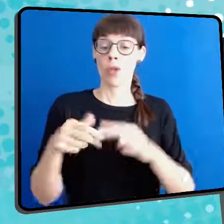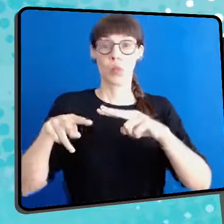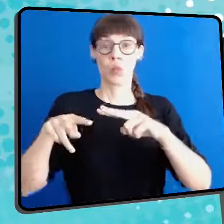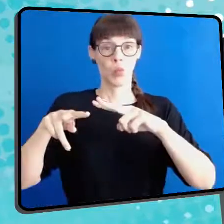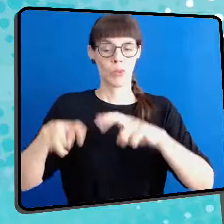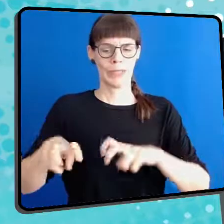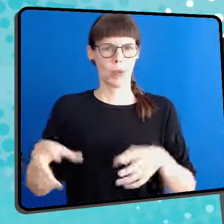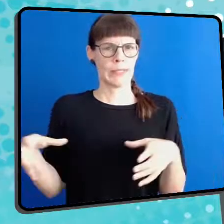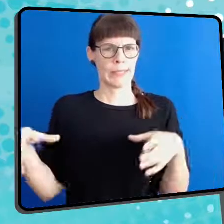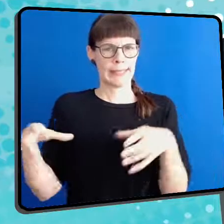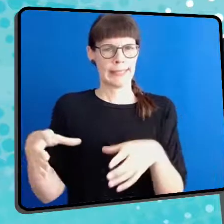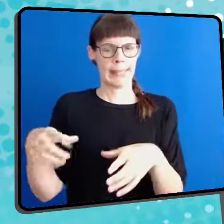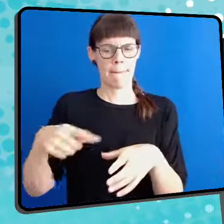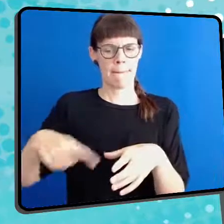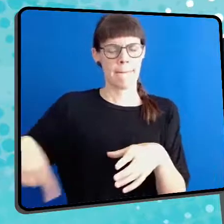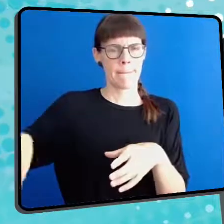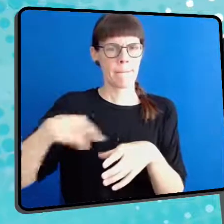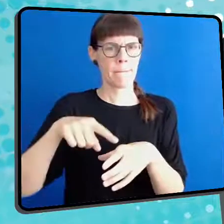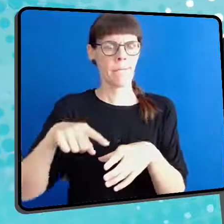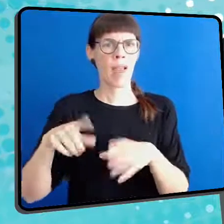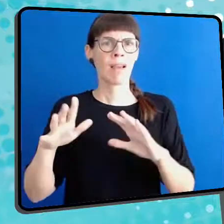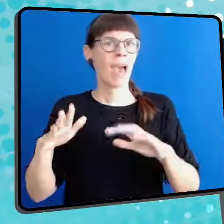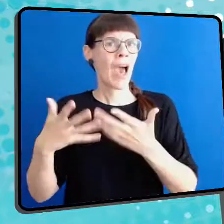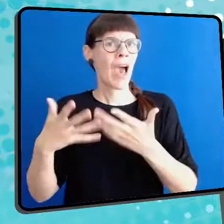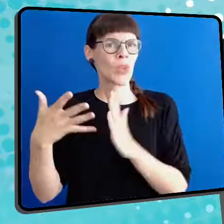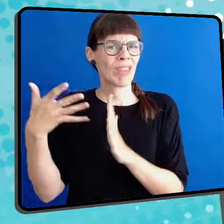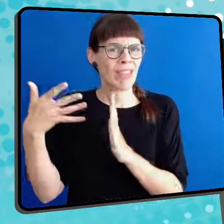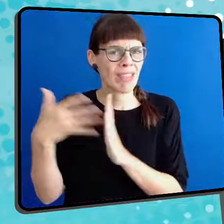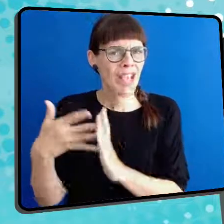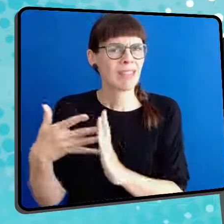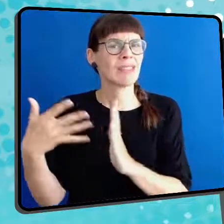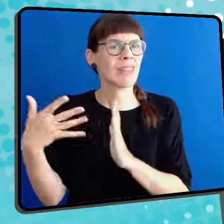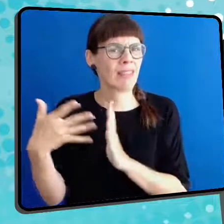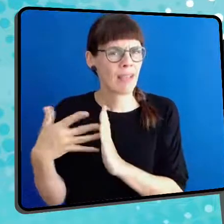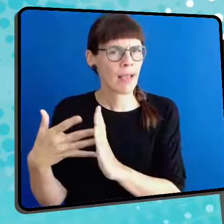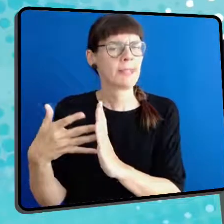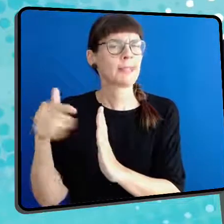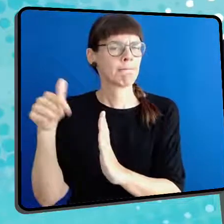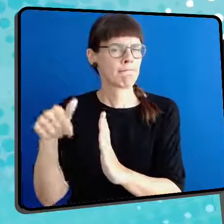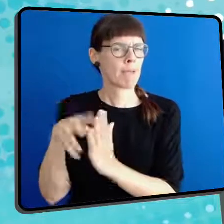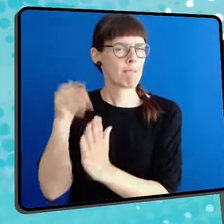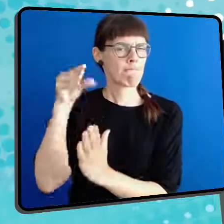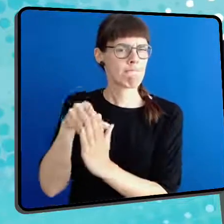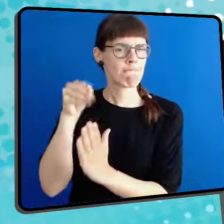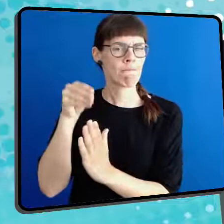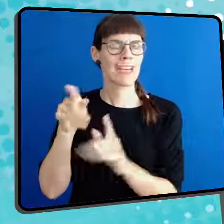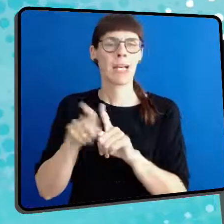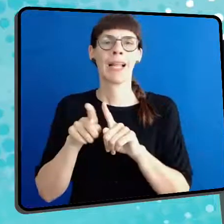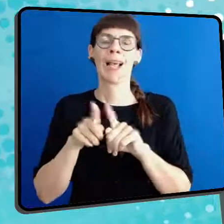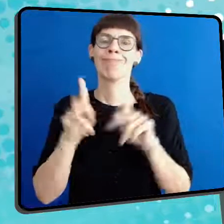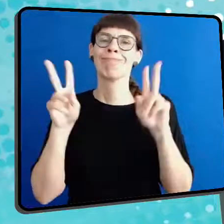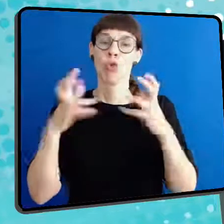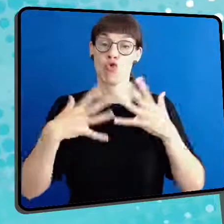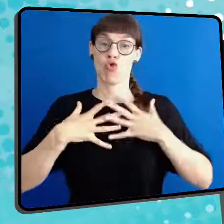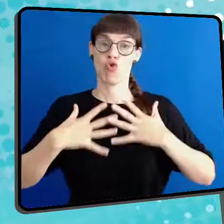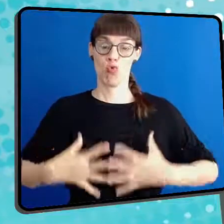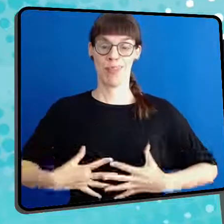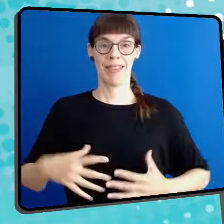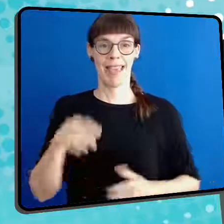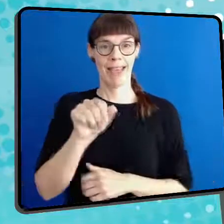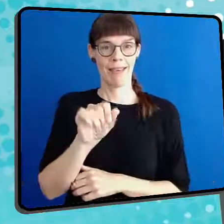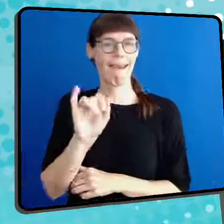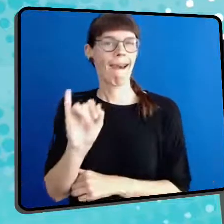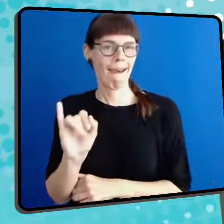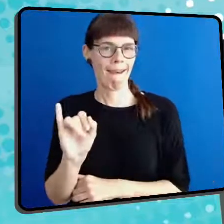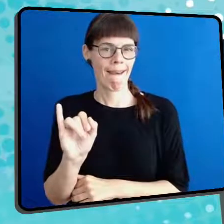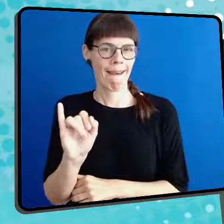is around testing scenarios. So that's let's say human AI, a research team that's created